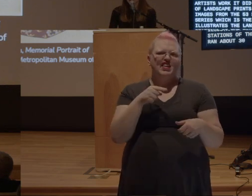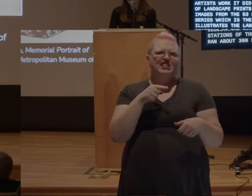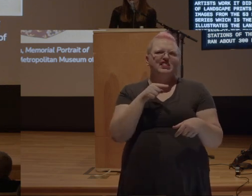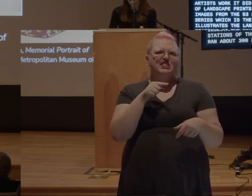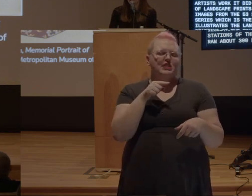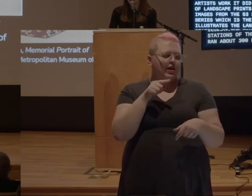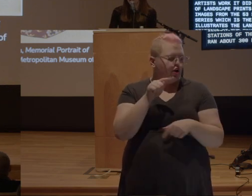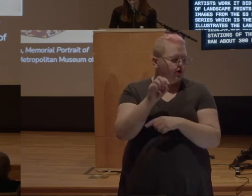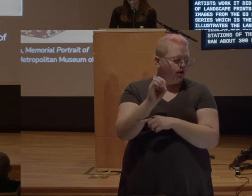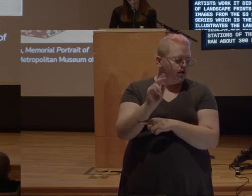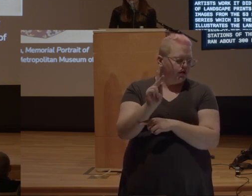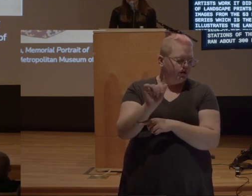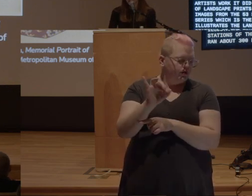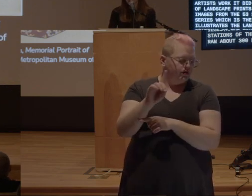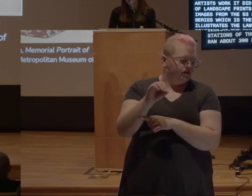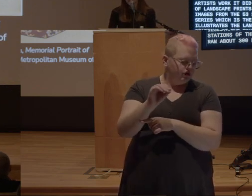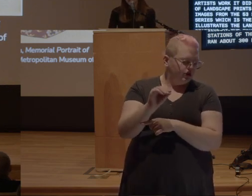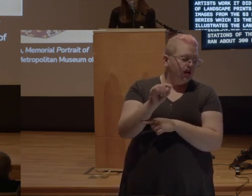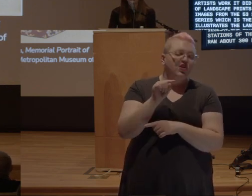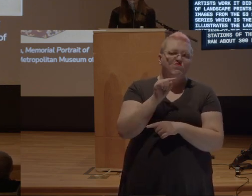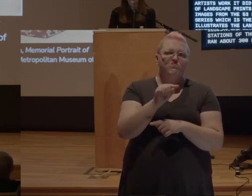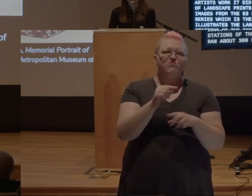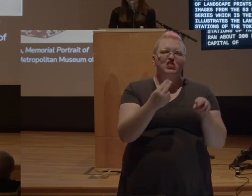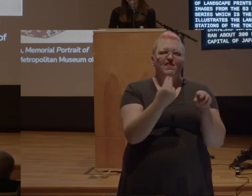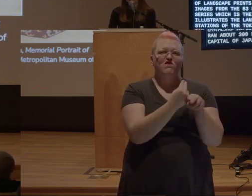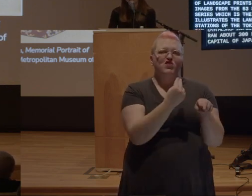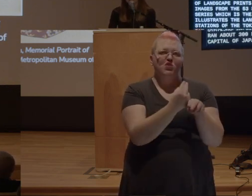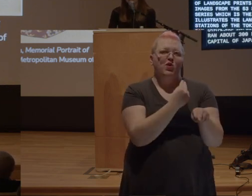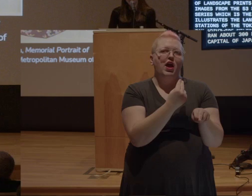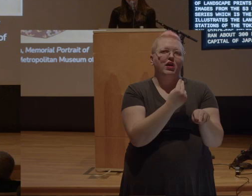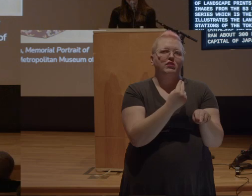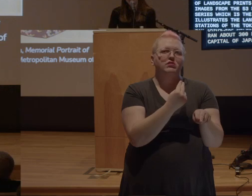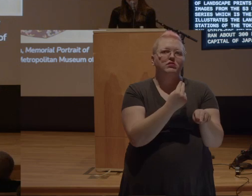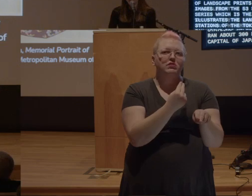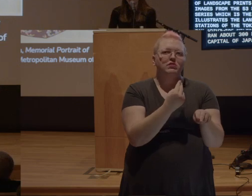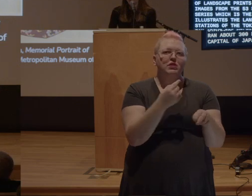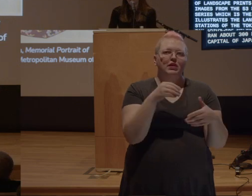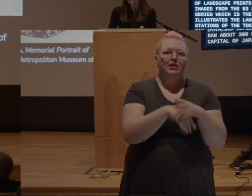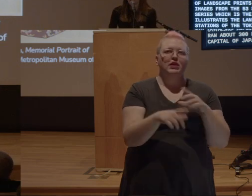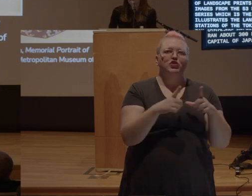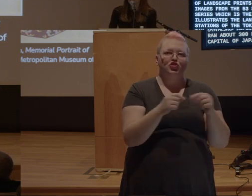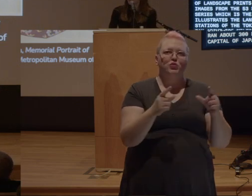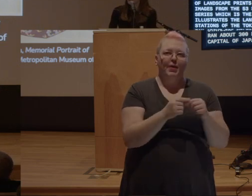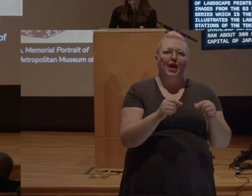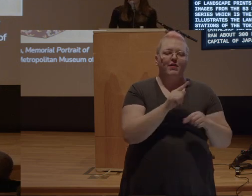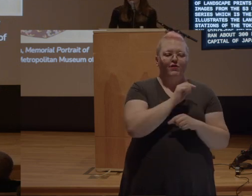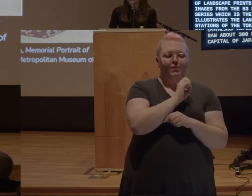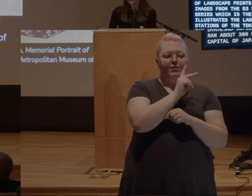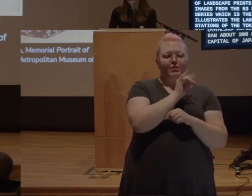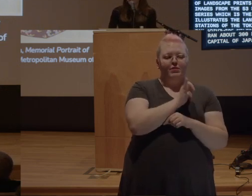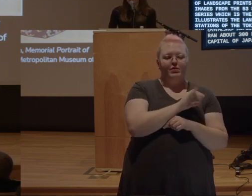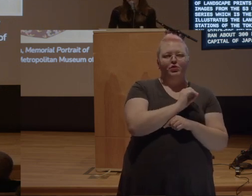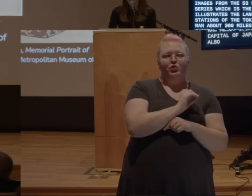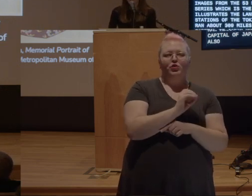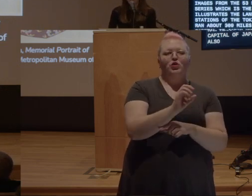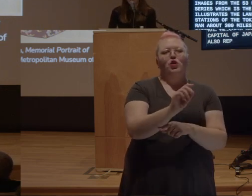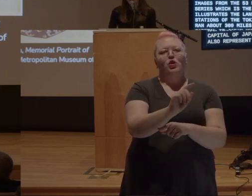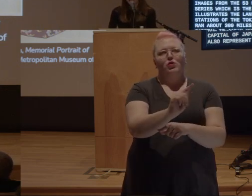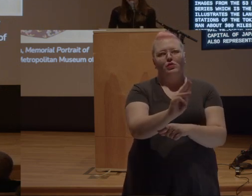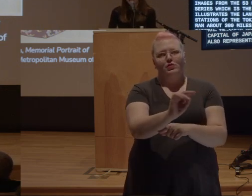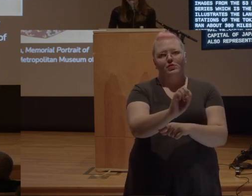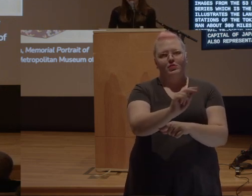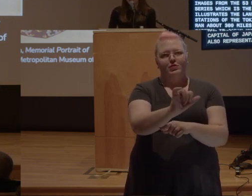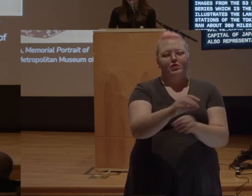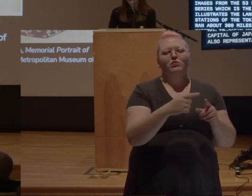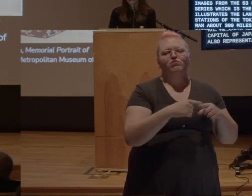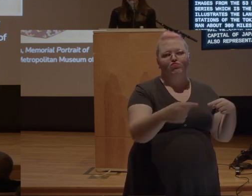miles between Edo and the imperial capital of Japan, Kyoto. Shono driving rain is also representative of the